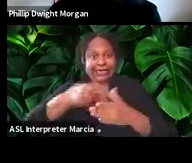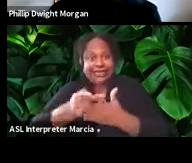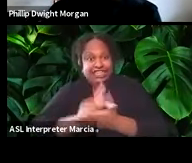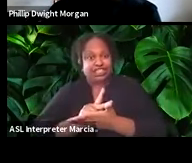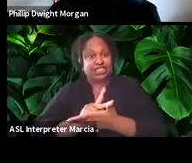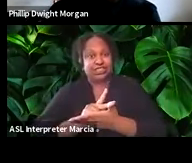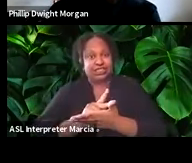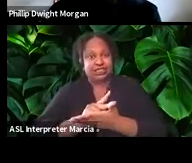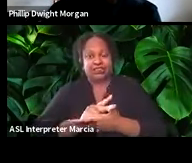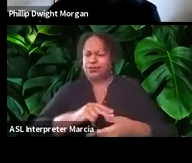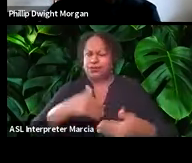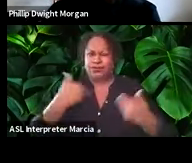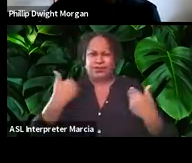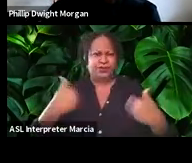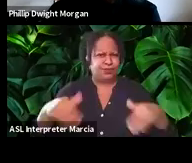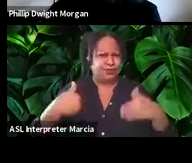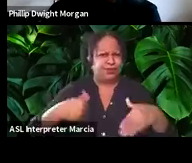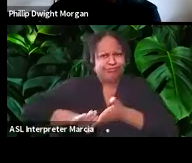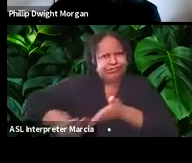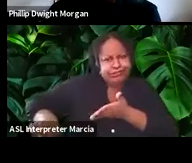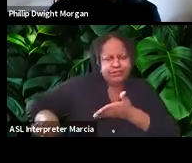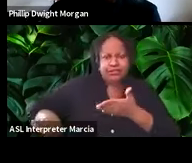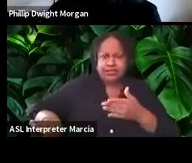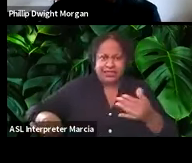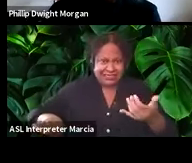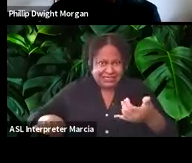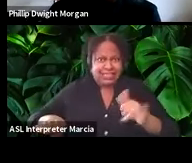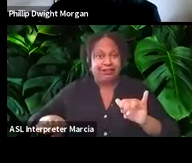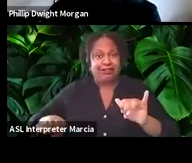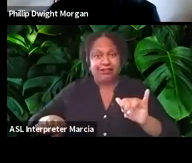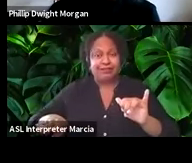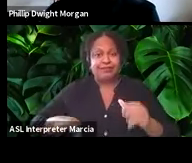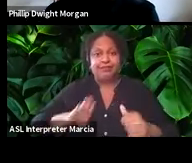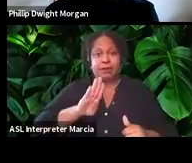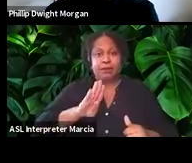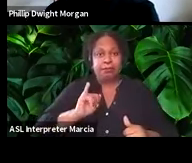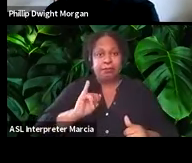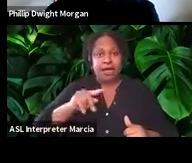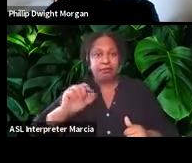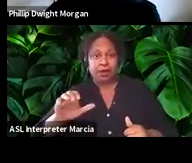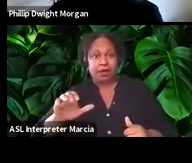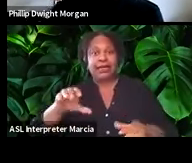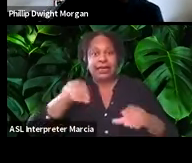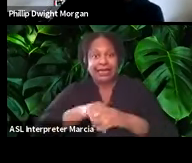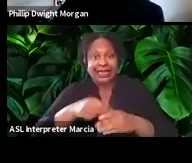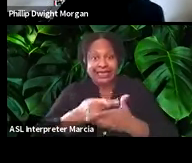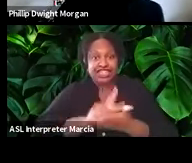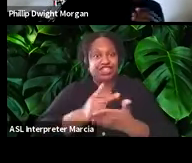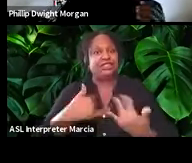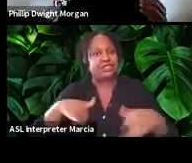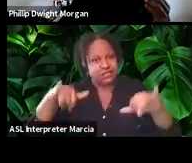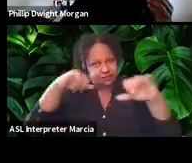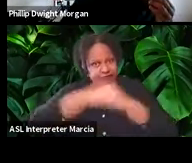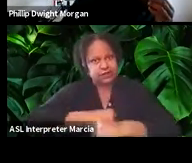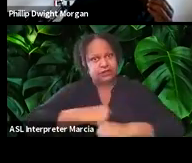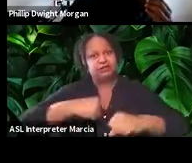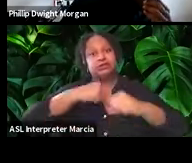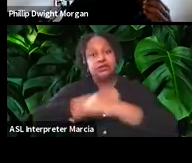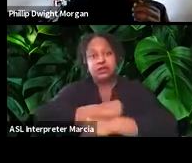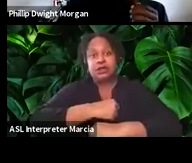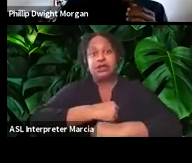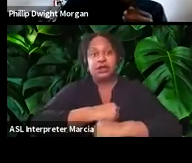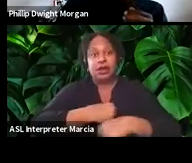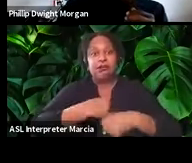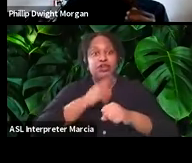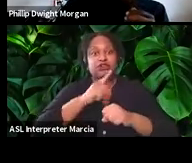And being Black in kitchens is still a conflict. Being a BIPOC in a kitchen is still something that we're battling. We're trying for both front